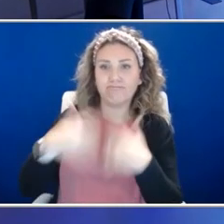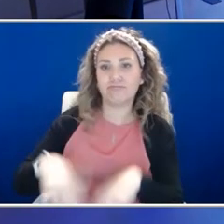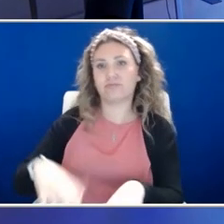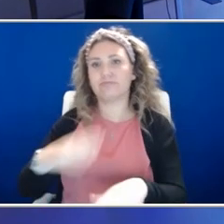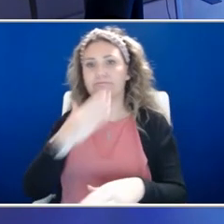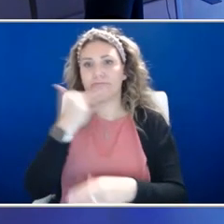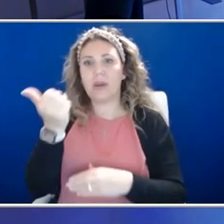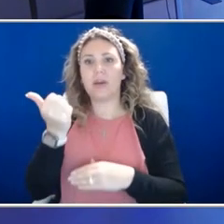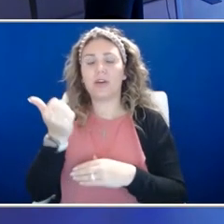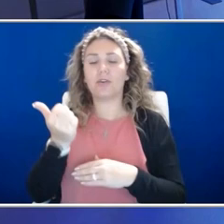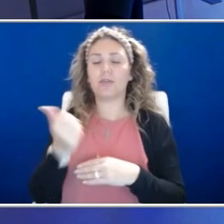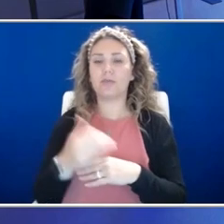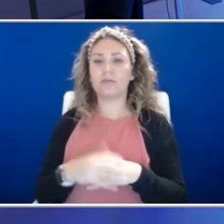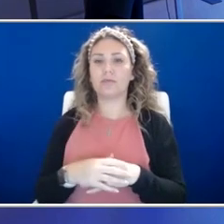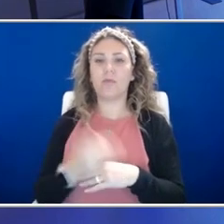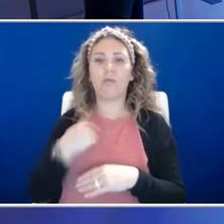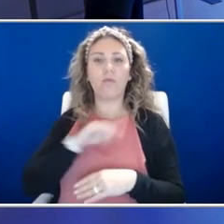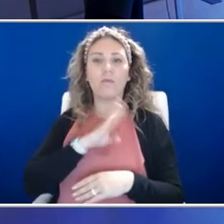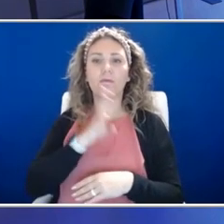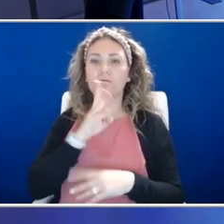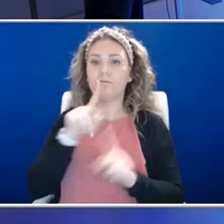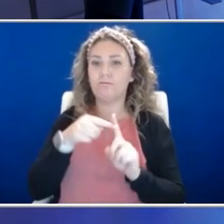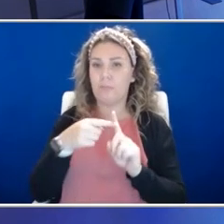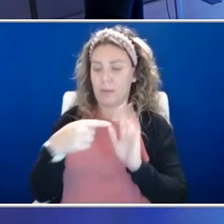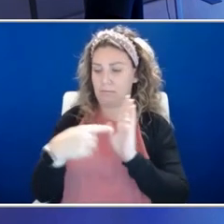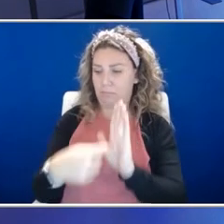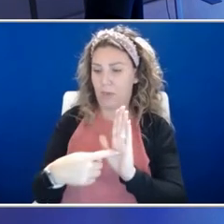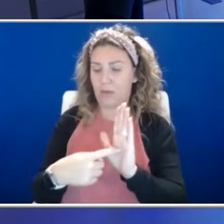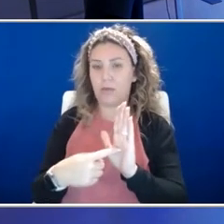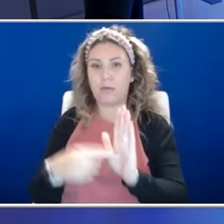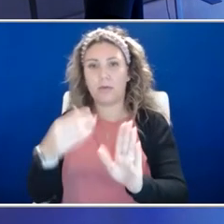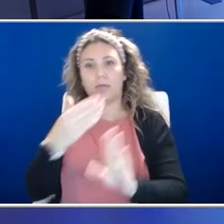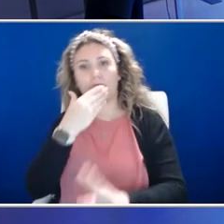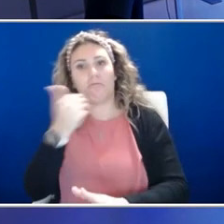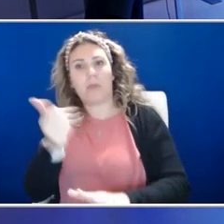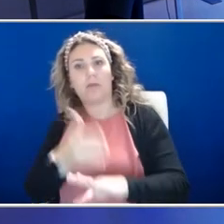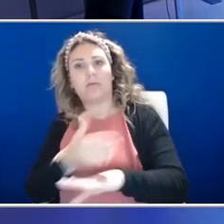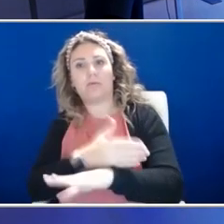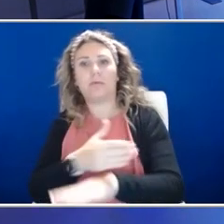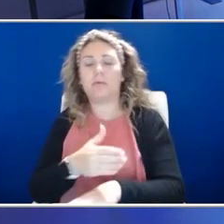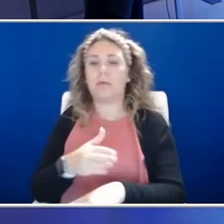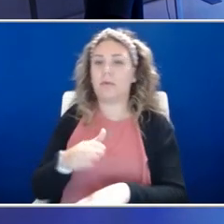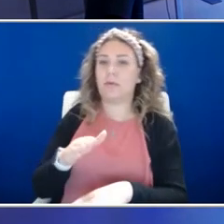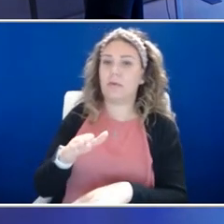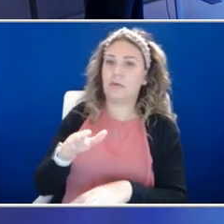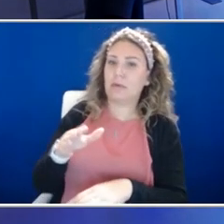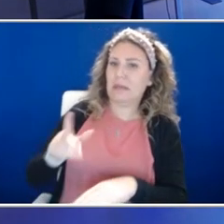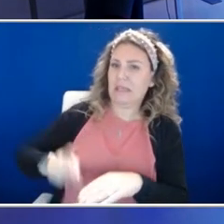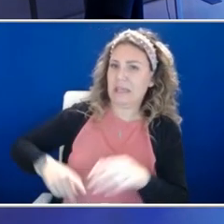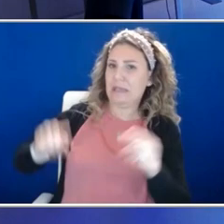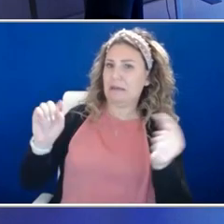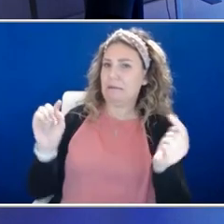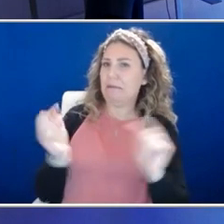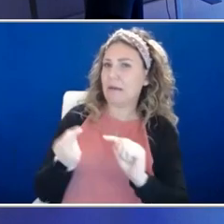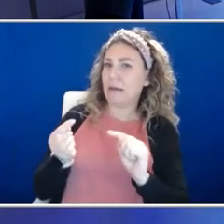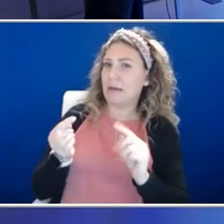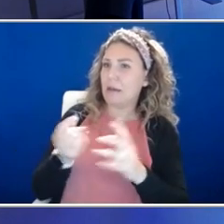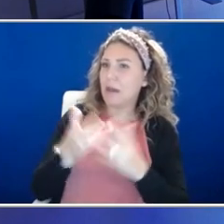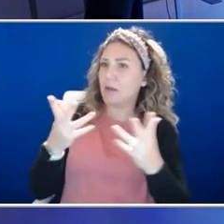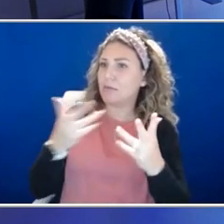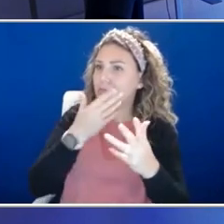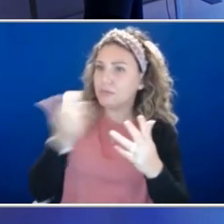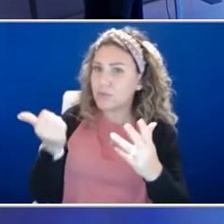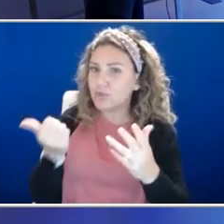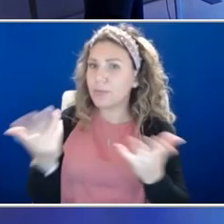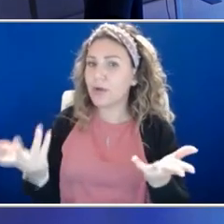talked about the AI model being a better predictor of kidney injury to help limit the kidney. How much better is it?